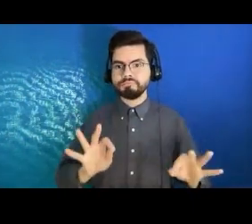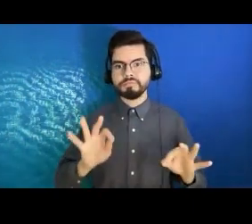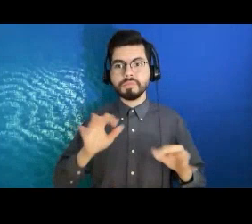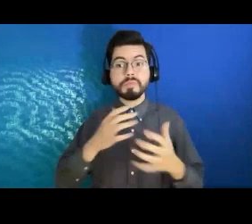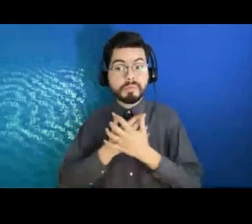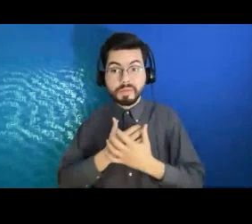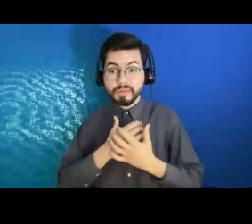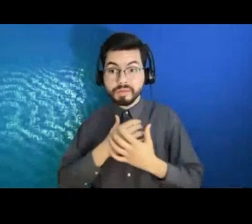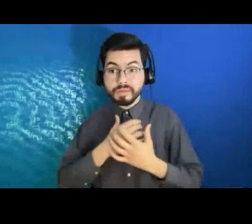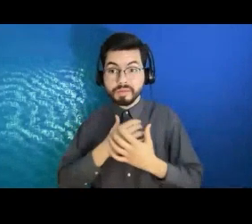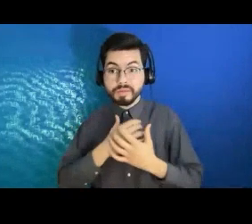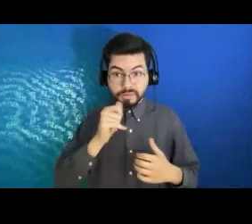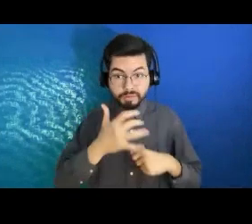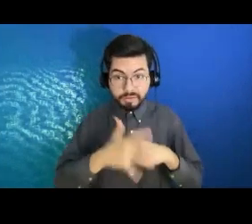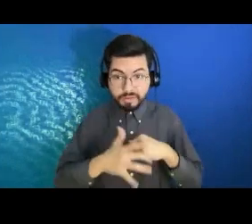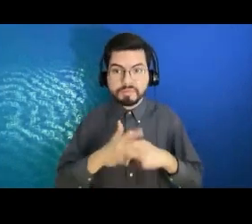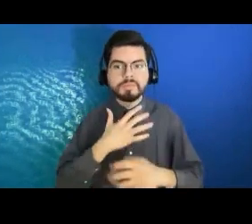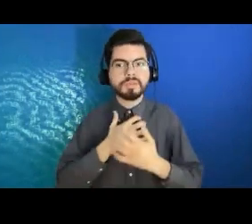Looking at body fat,